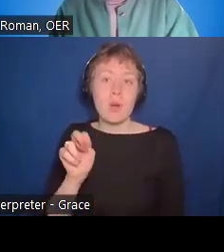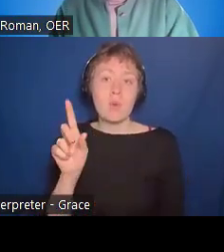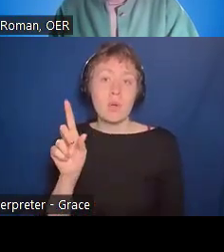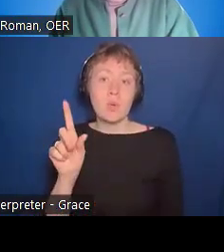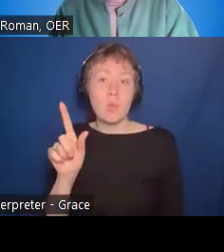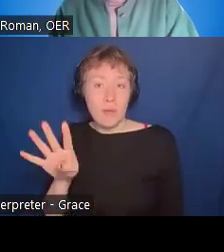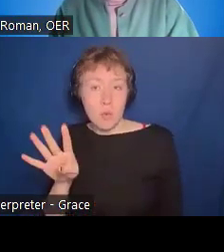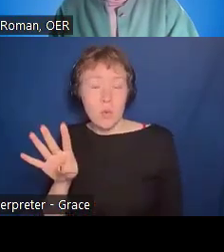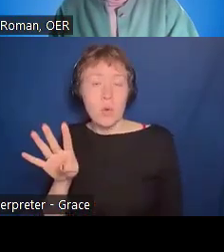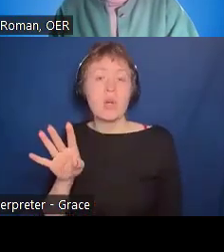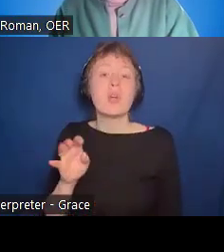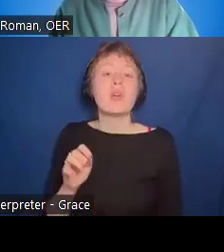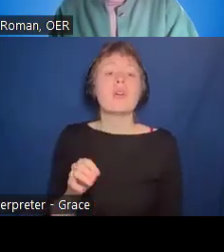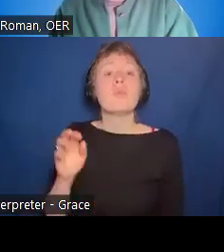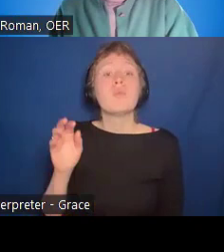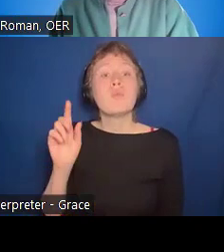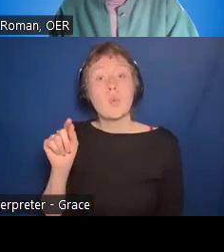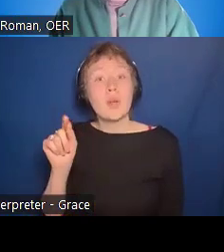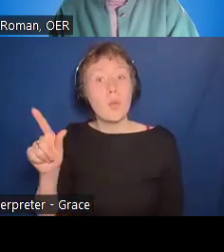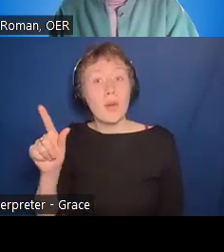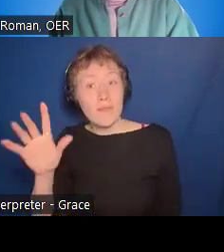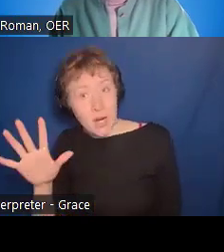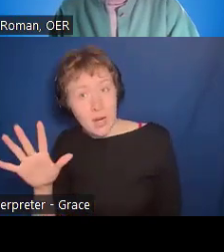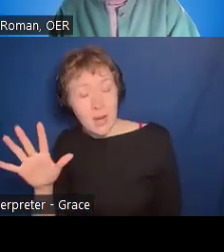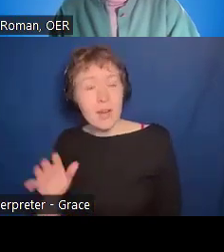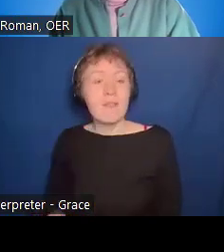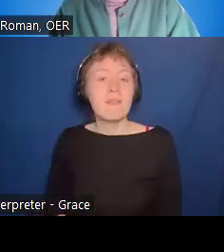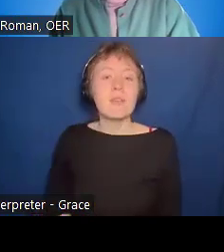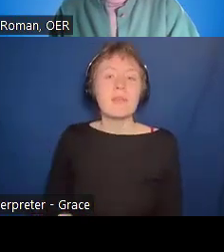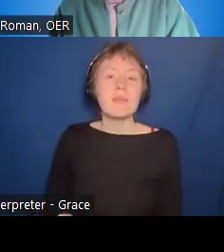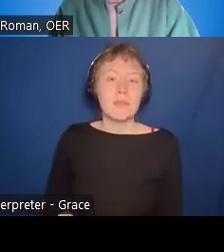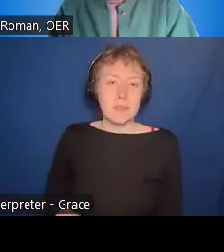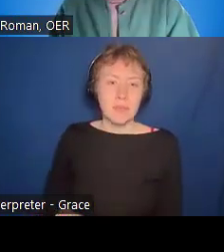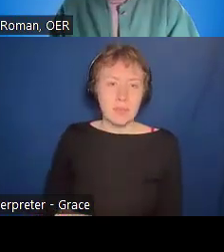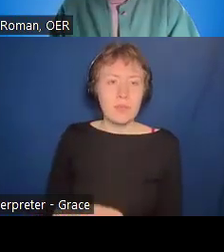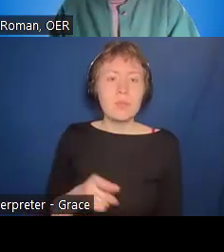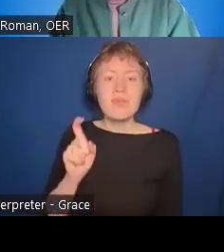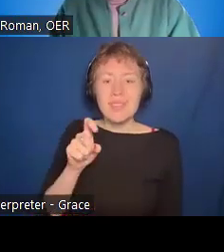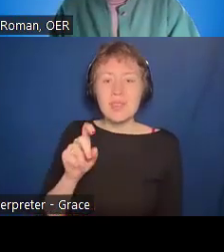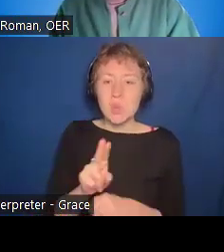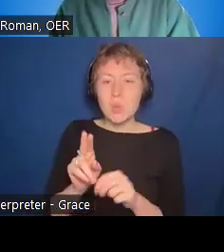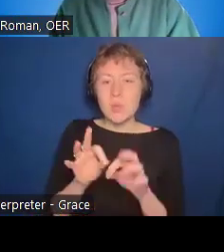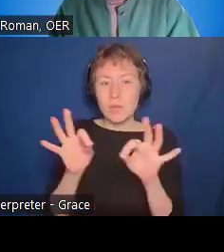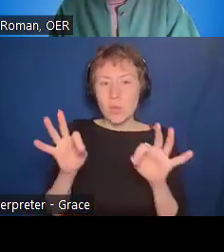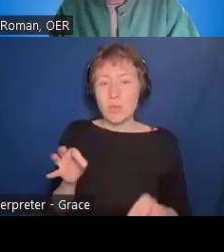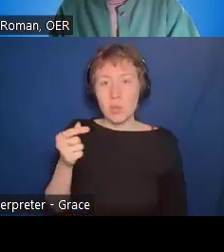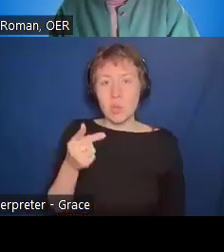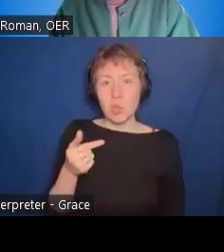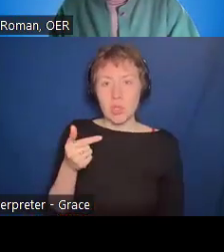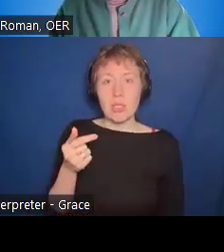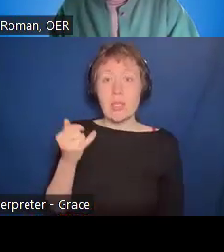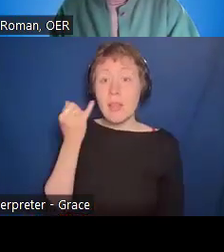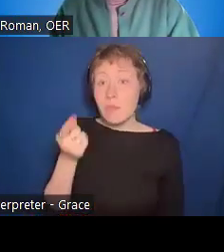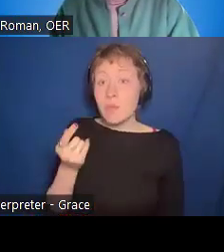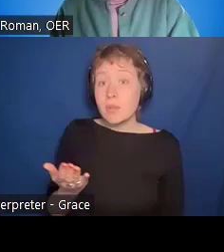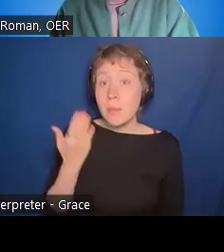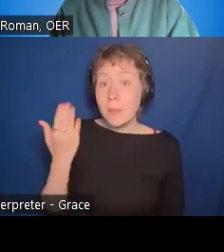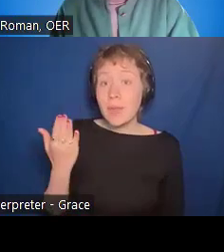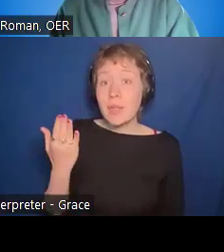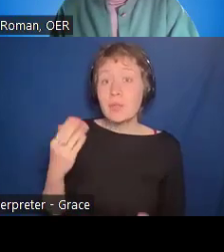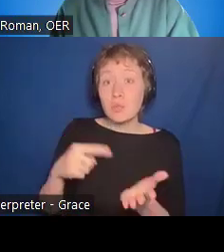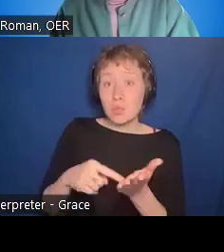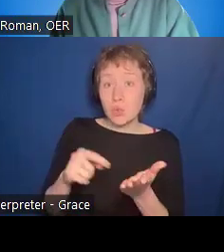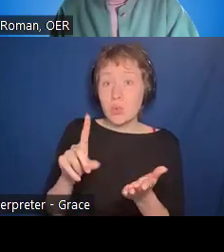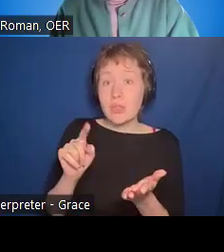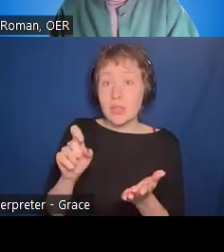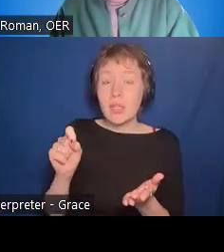24, 2025, you need to use Forms G. If you are submitting for due dates on or after